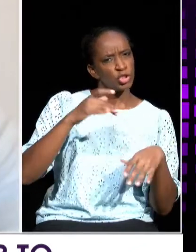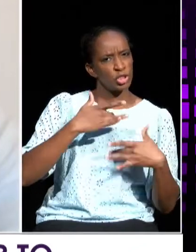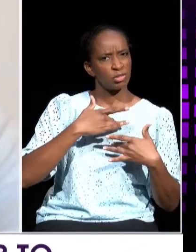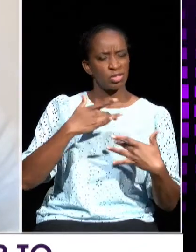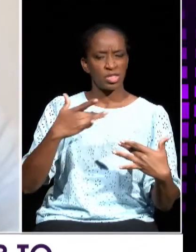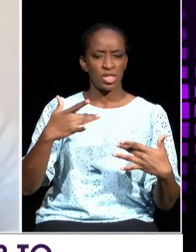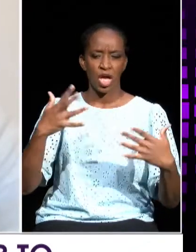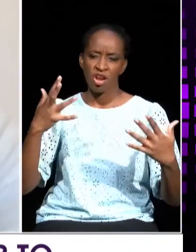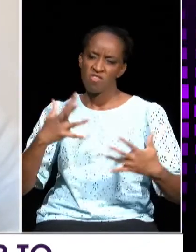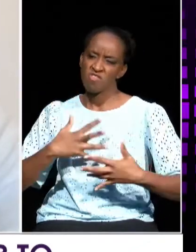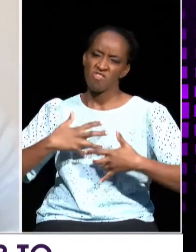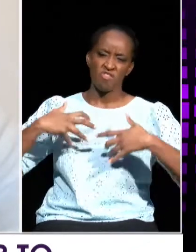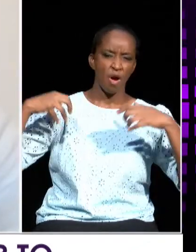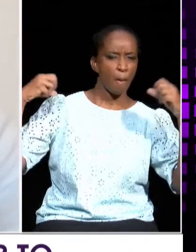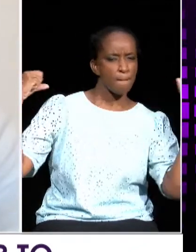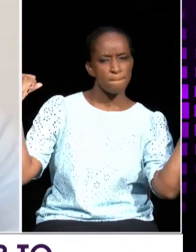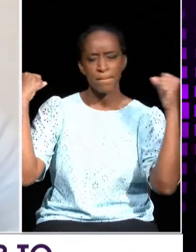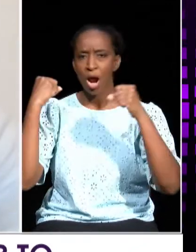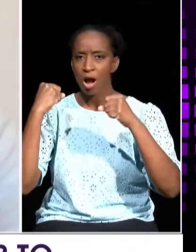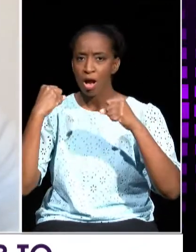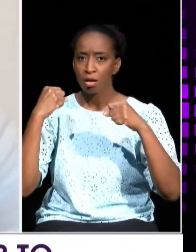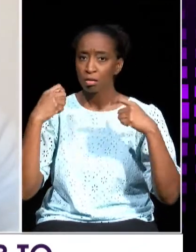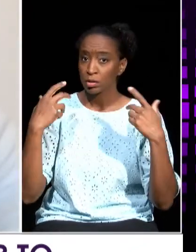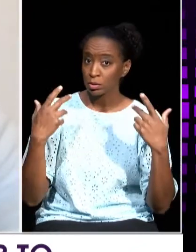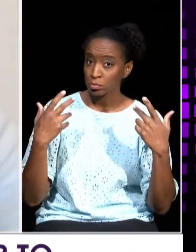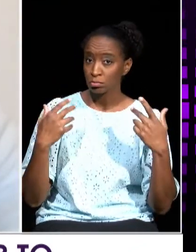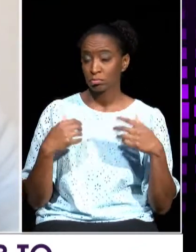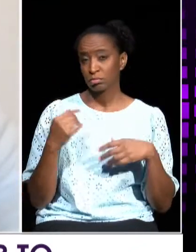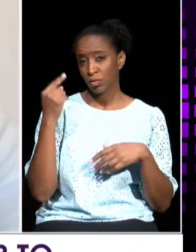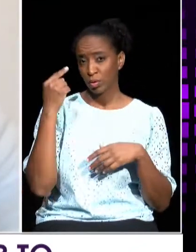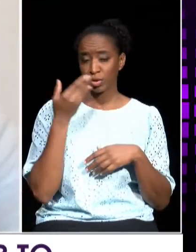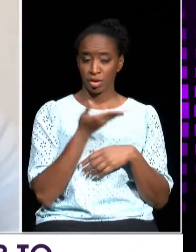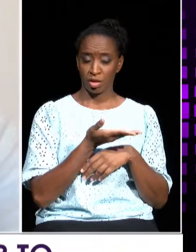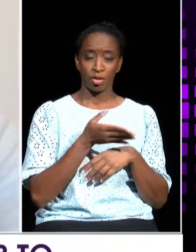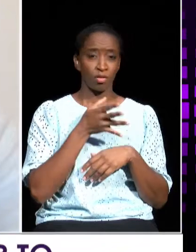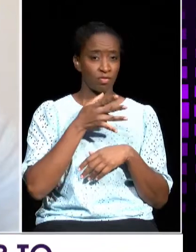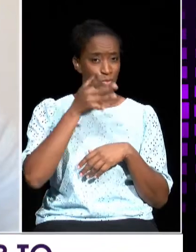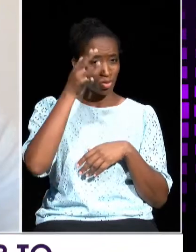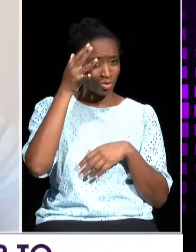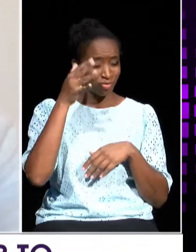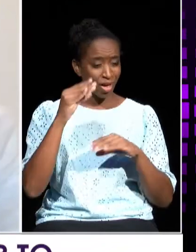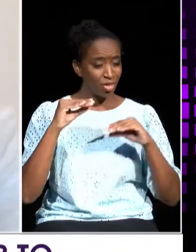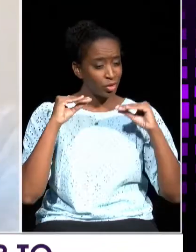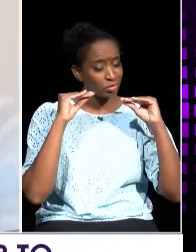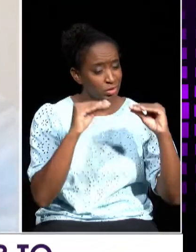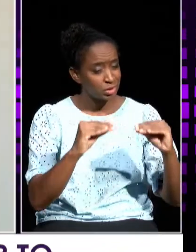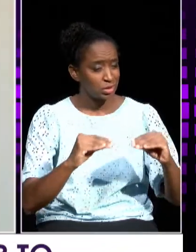done at home to help our children understand how to resolve minor and major conflicts?